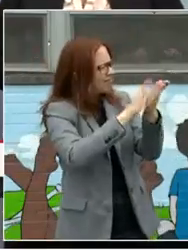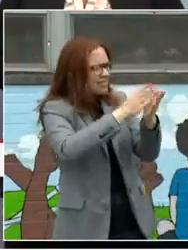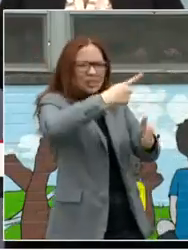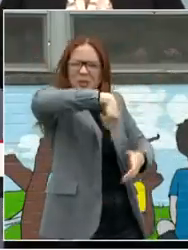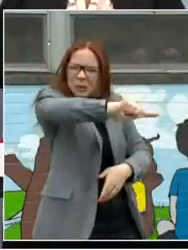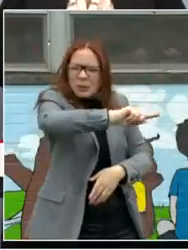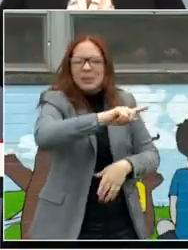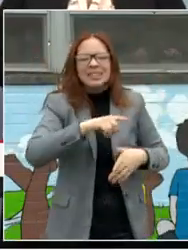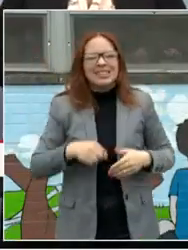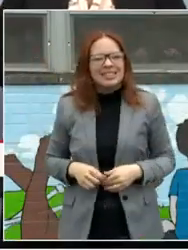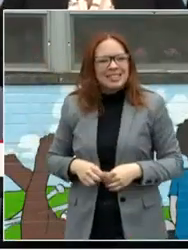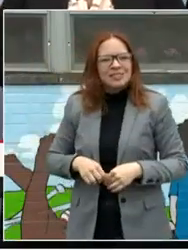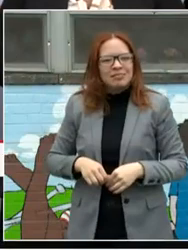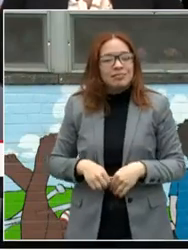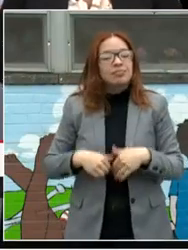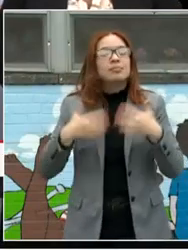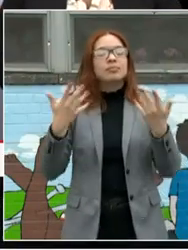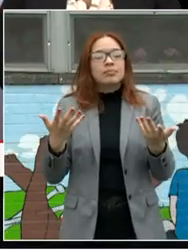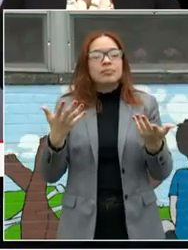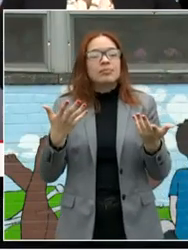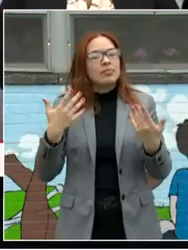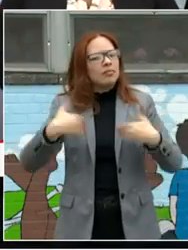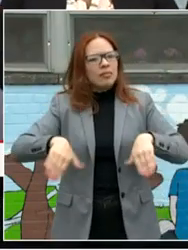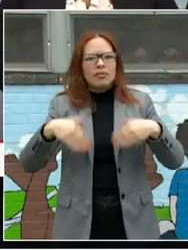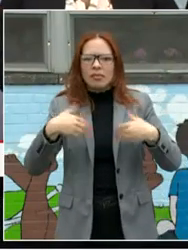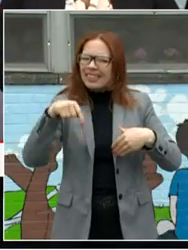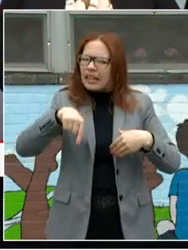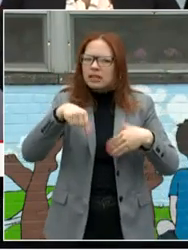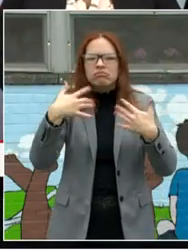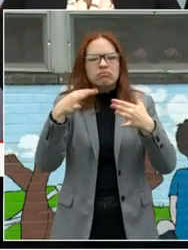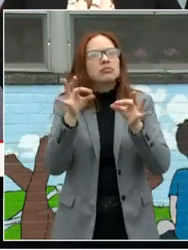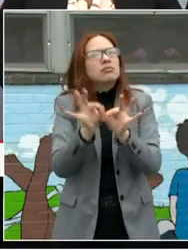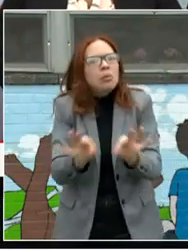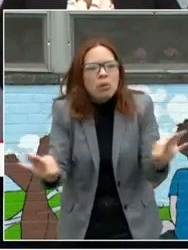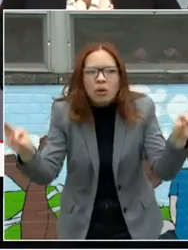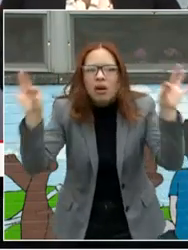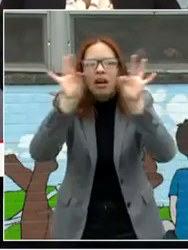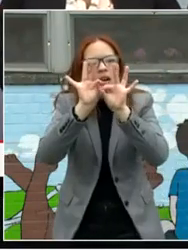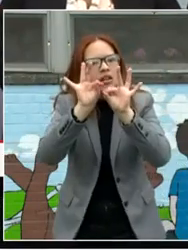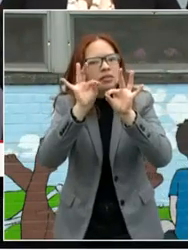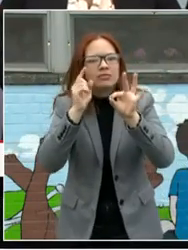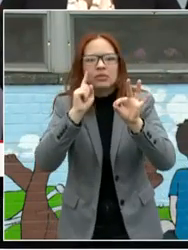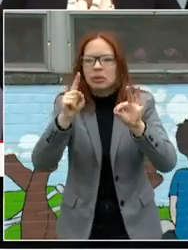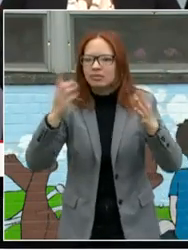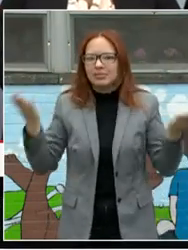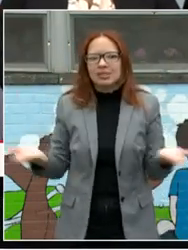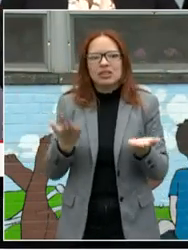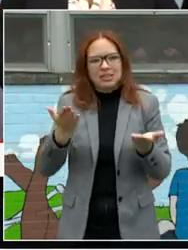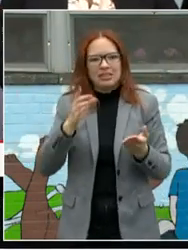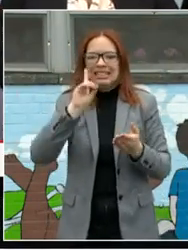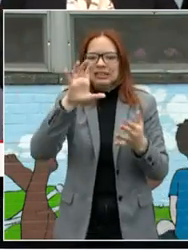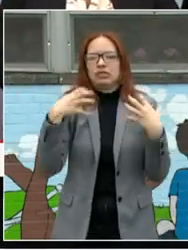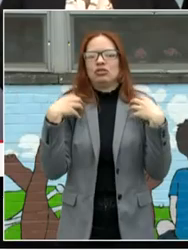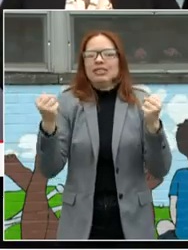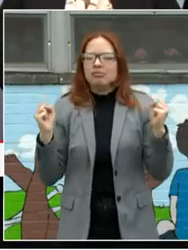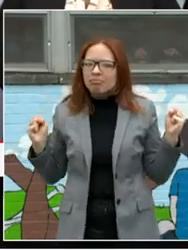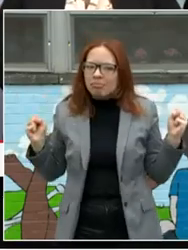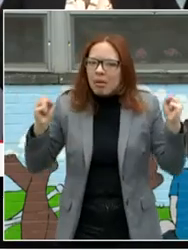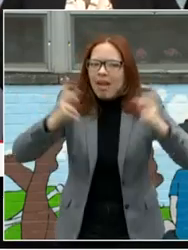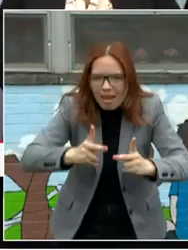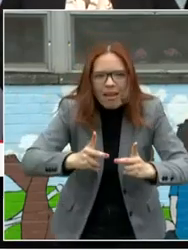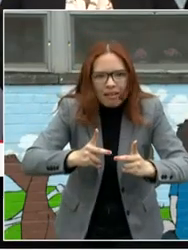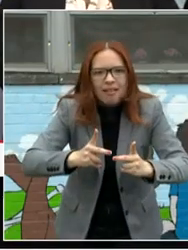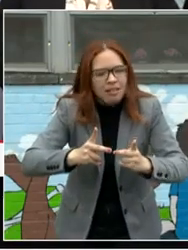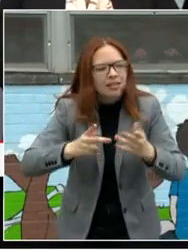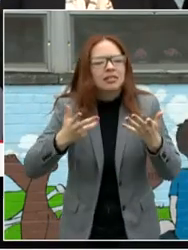for being an integral part of DC's comeback. Because what we knew and we stayed very focused on during